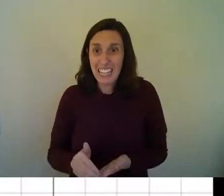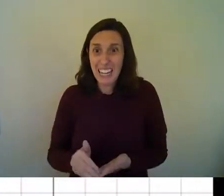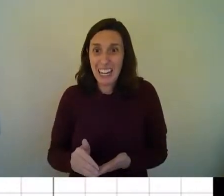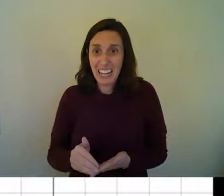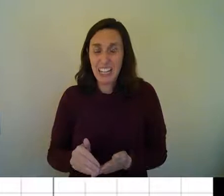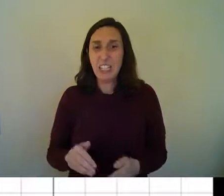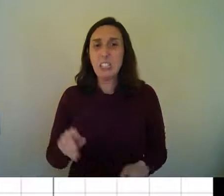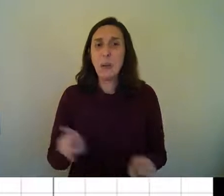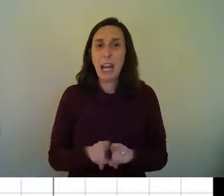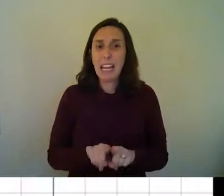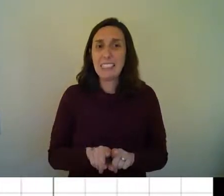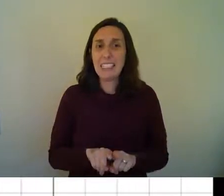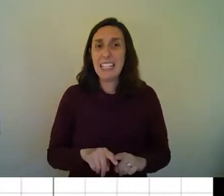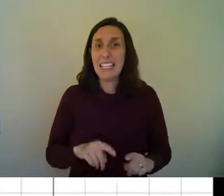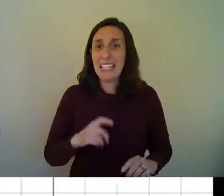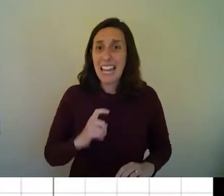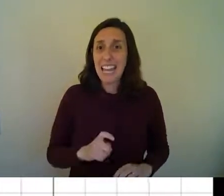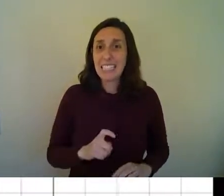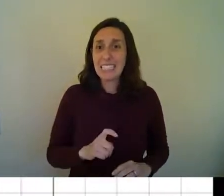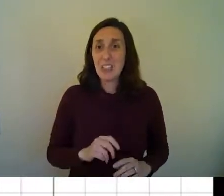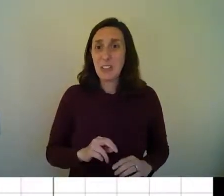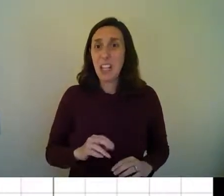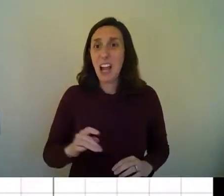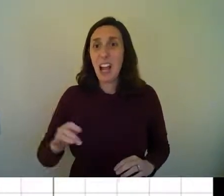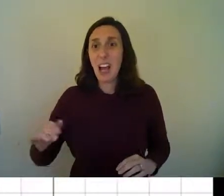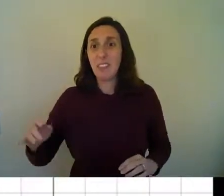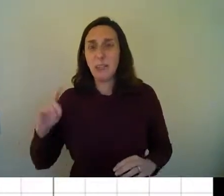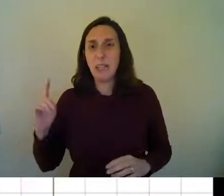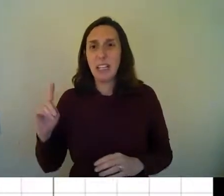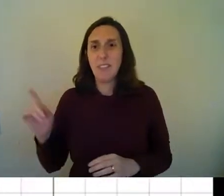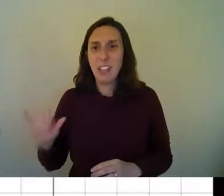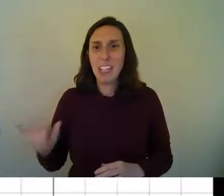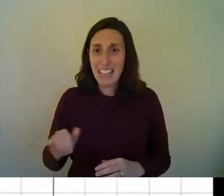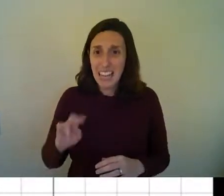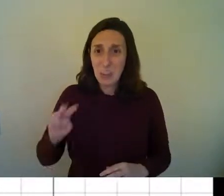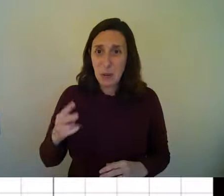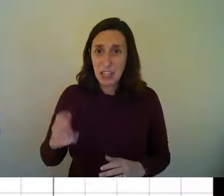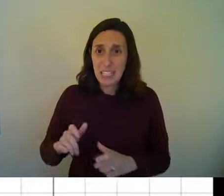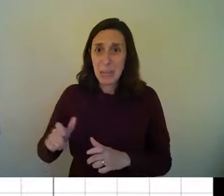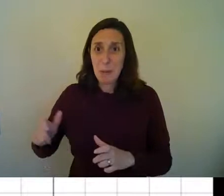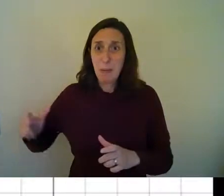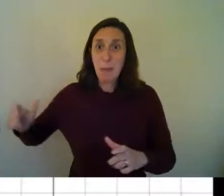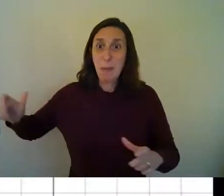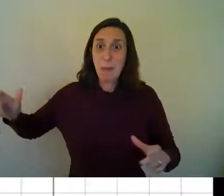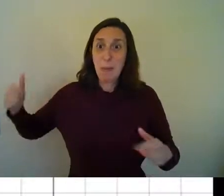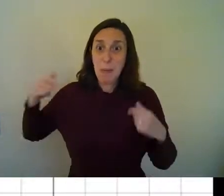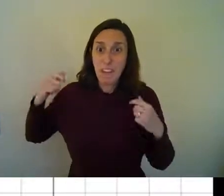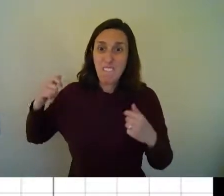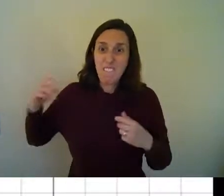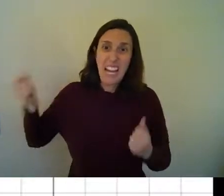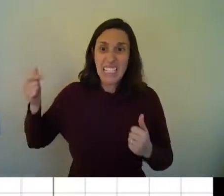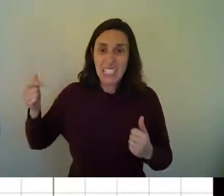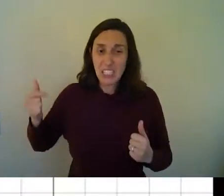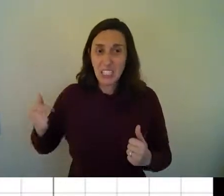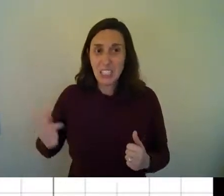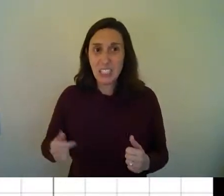those x values go off towards infinity, that squared thing is getting bigger, faster and faster and faster. And